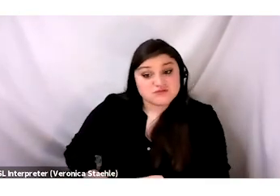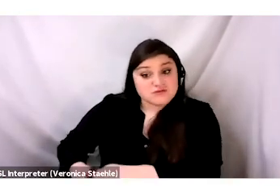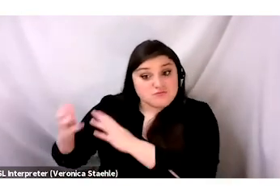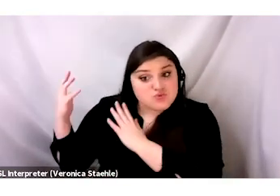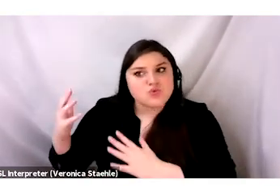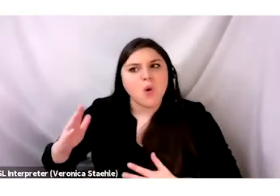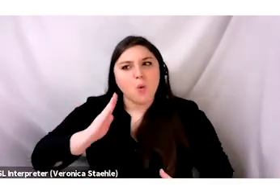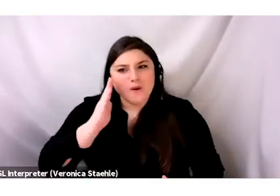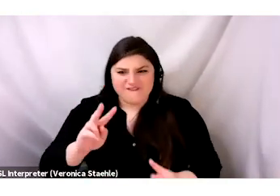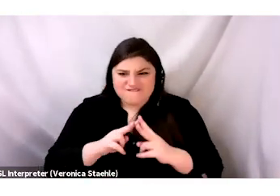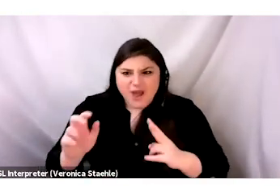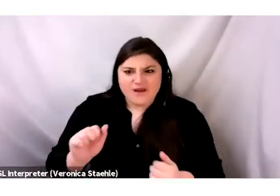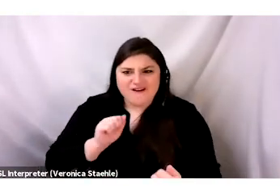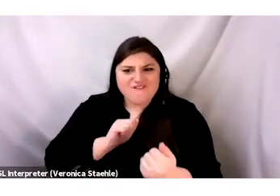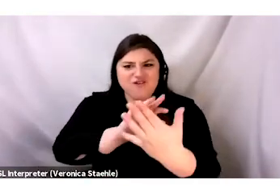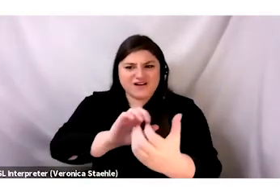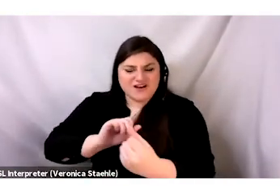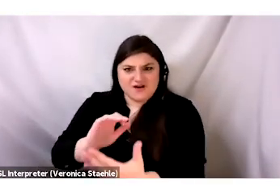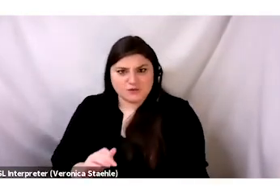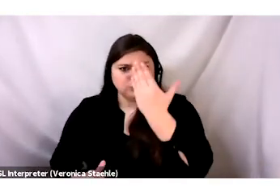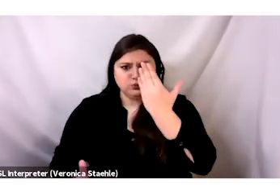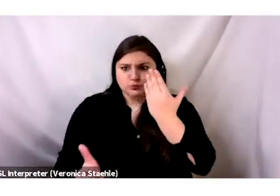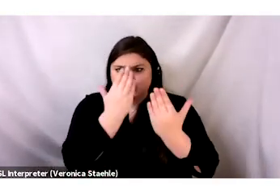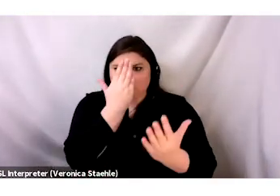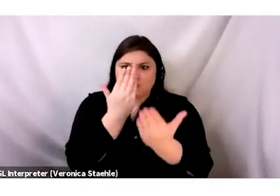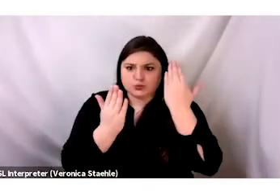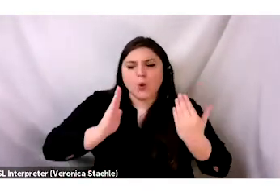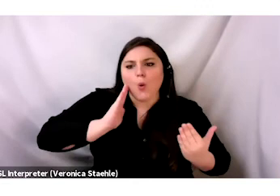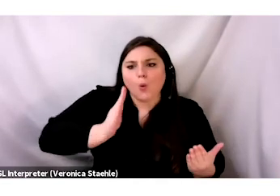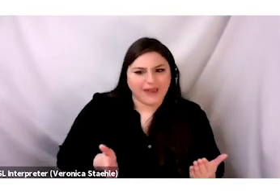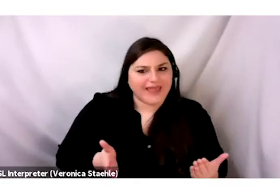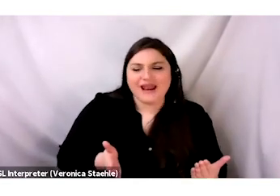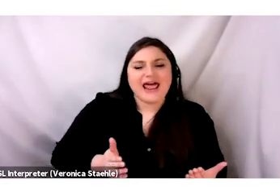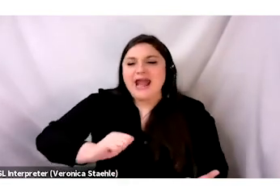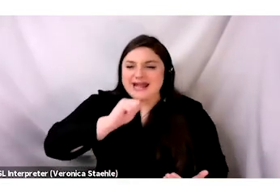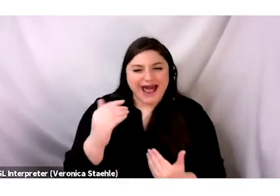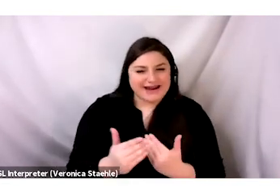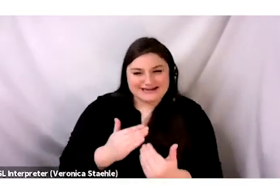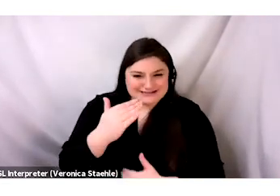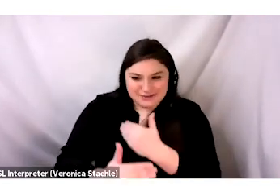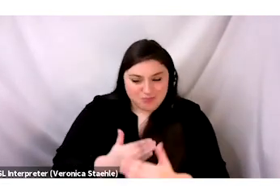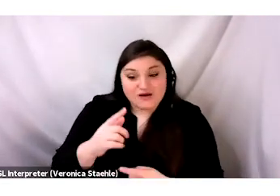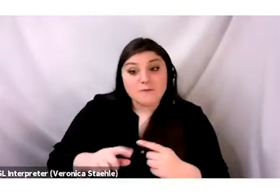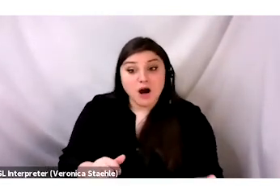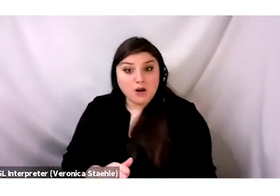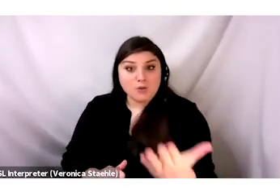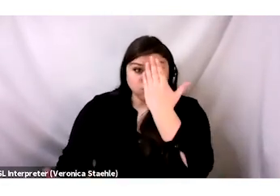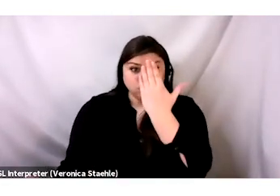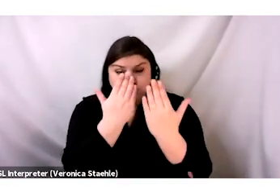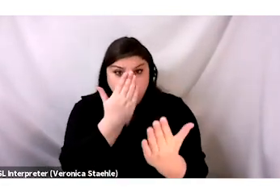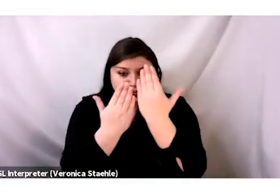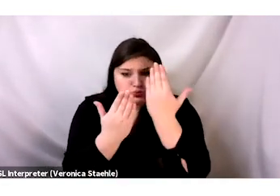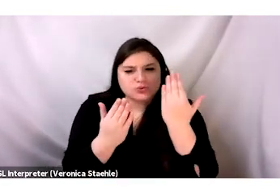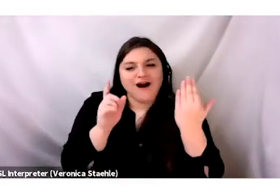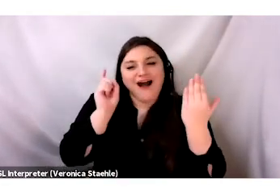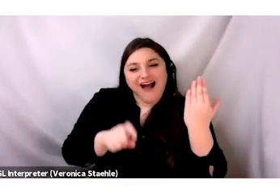sort of difficult realities to face. For me, this process is also inherently spiritual.